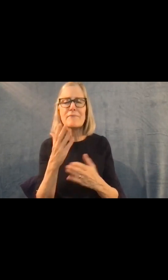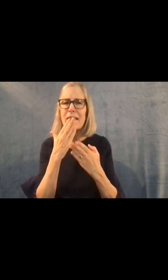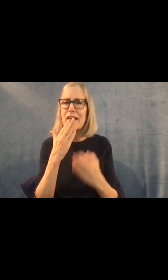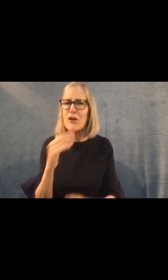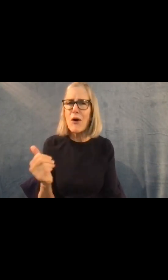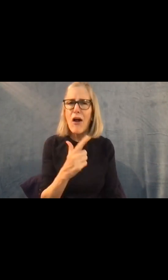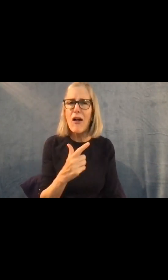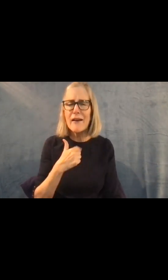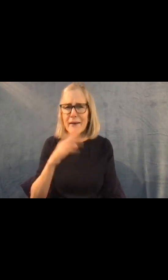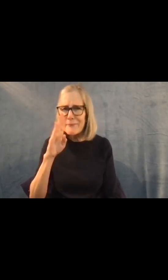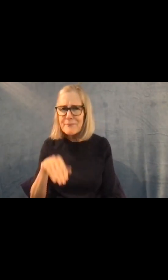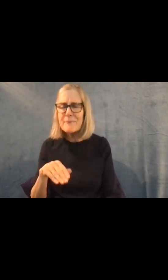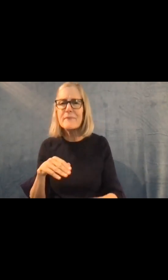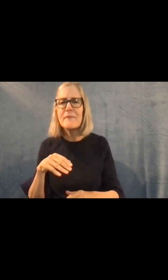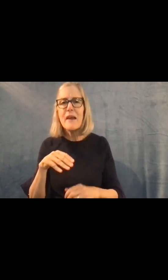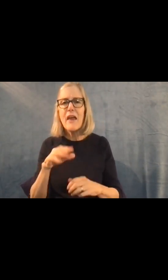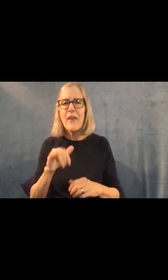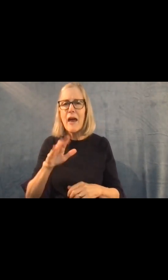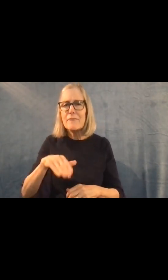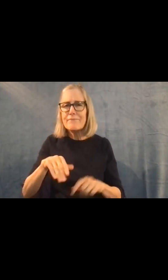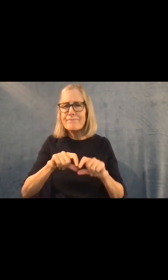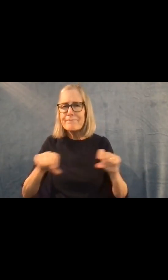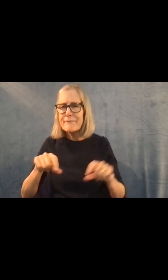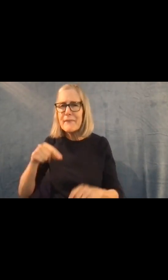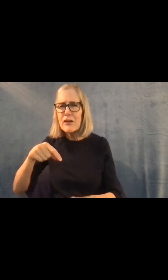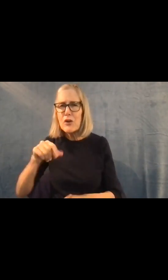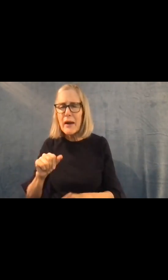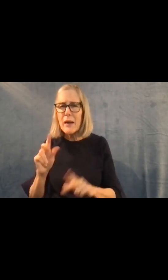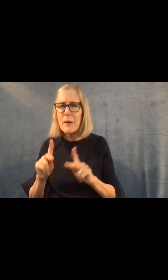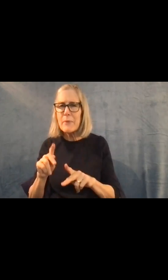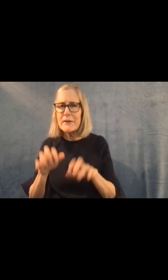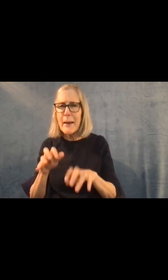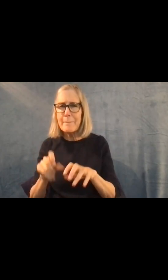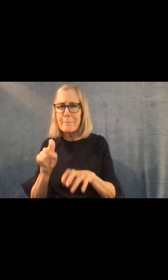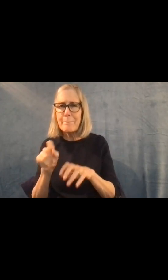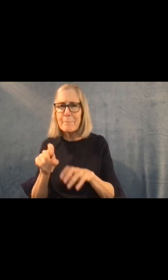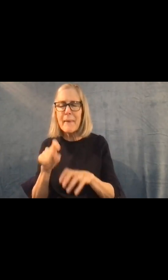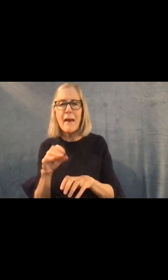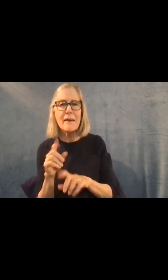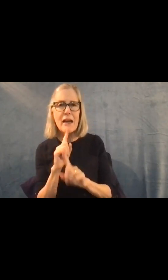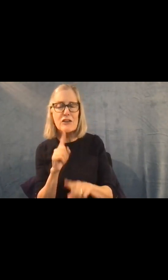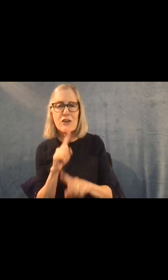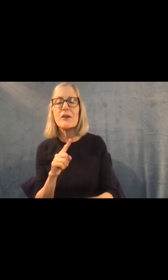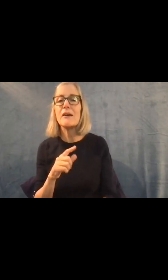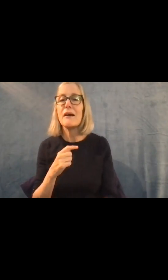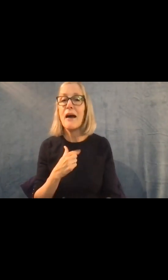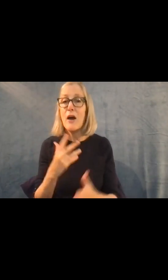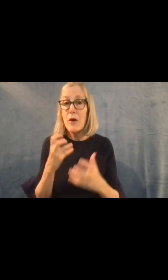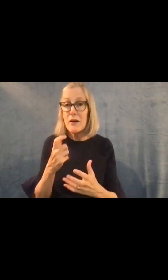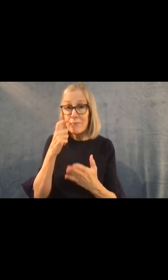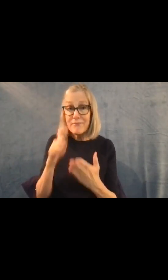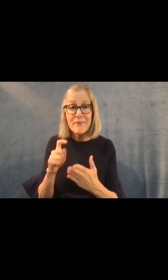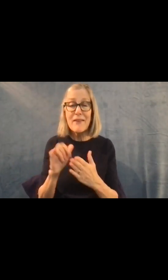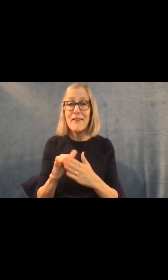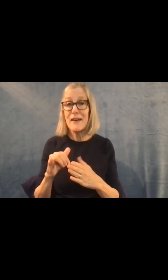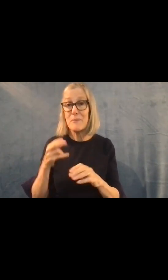in the Q&A box and a discussion happening there. I just want to recognize that participants are really